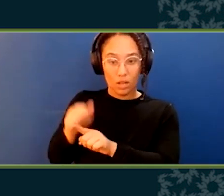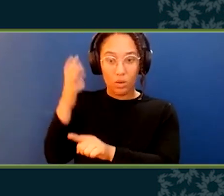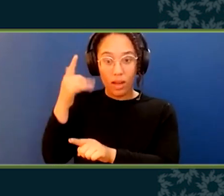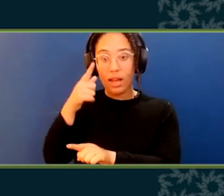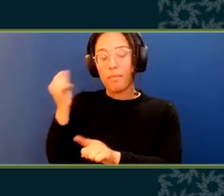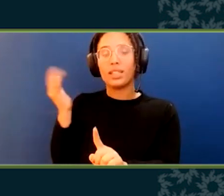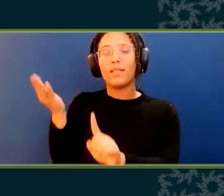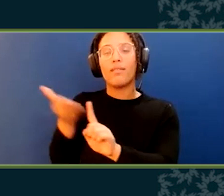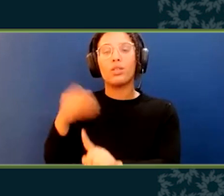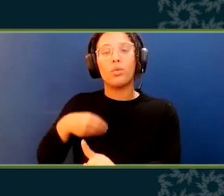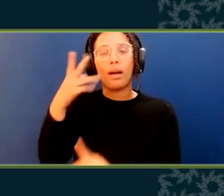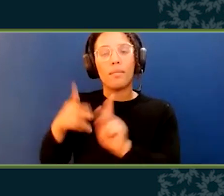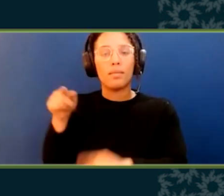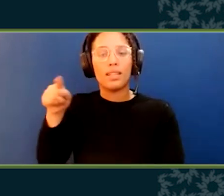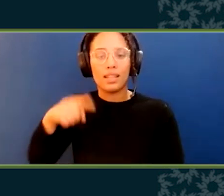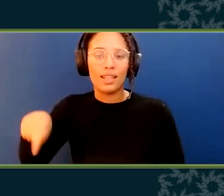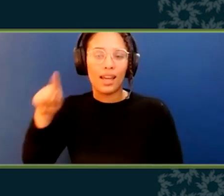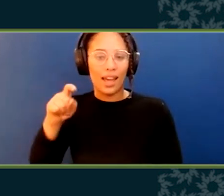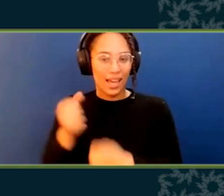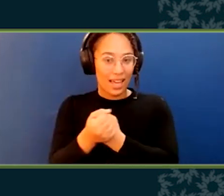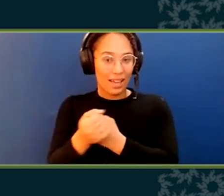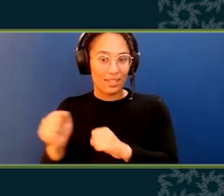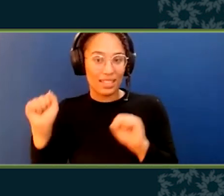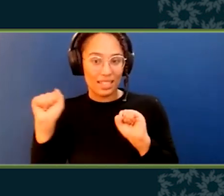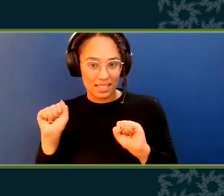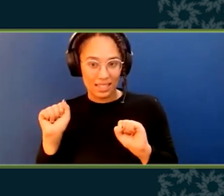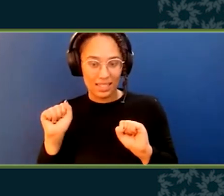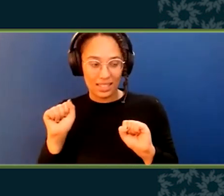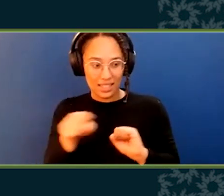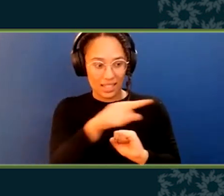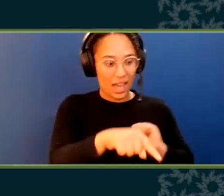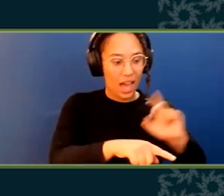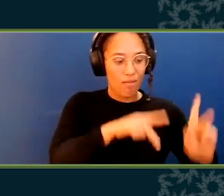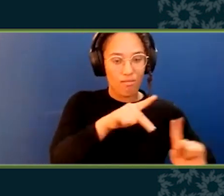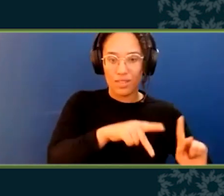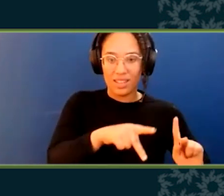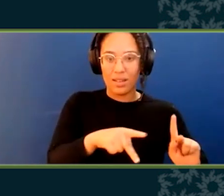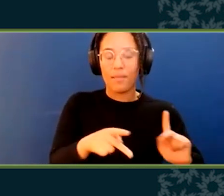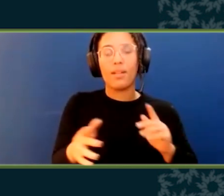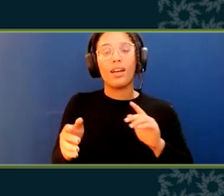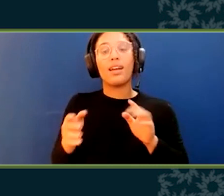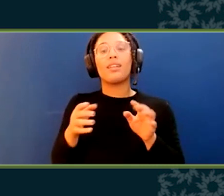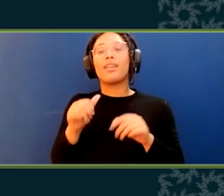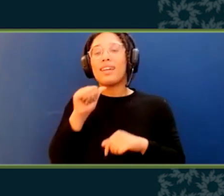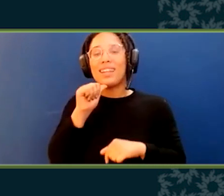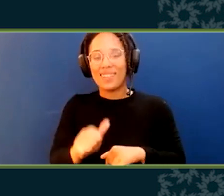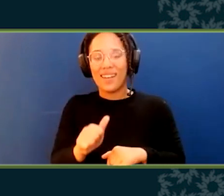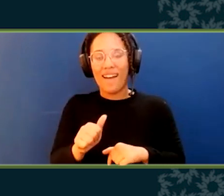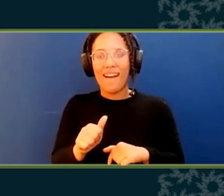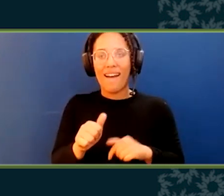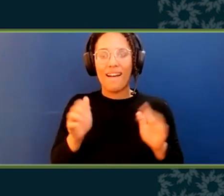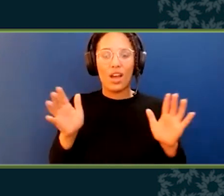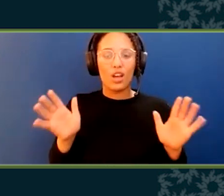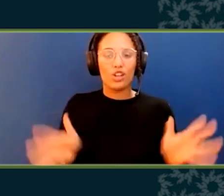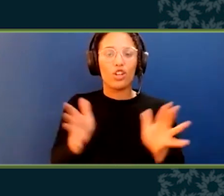rather than allowing all of us to do what lights us up, right? People